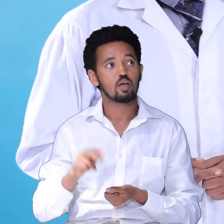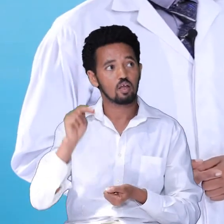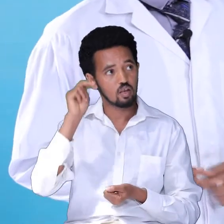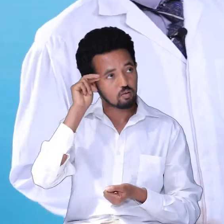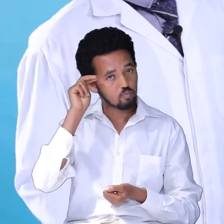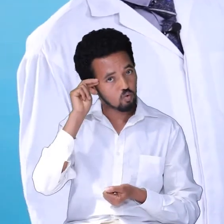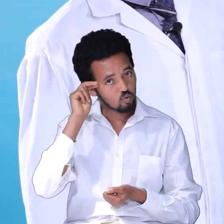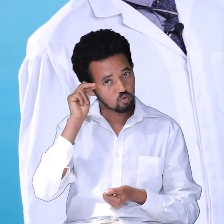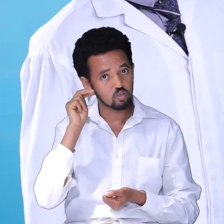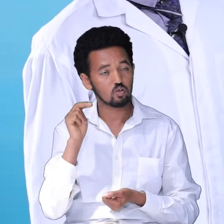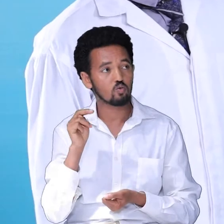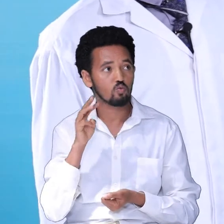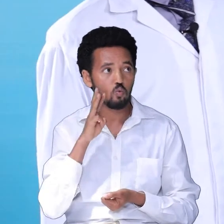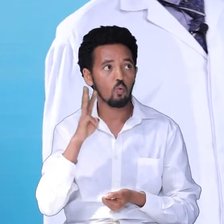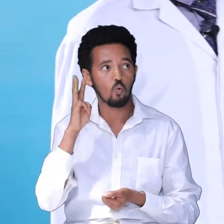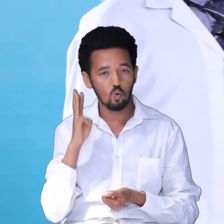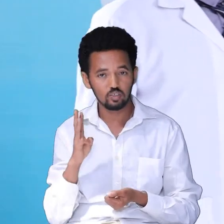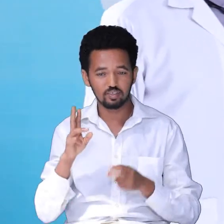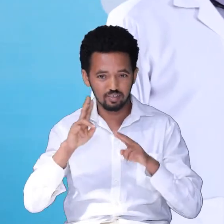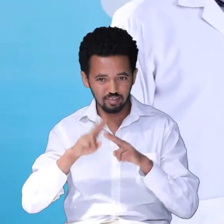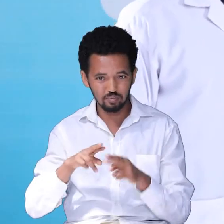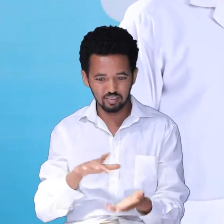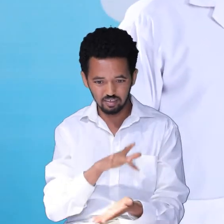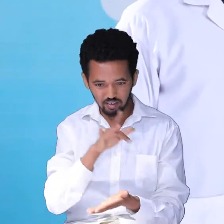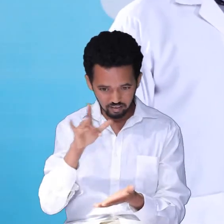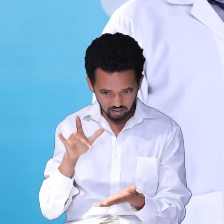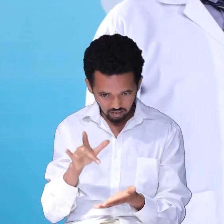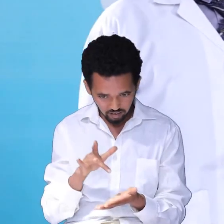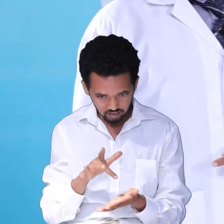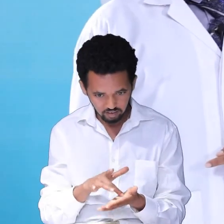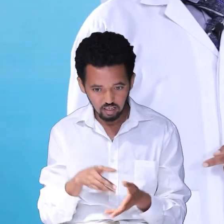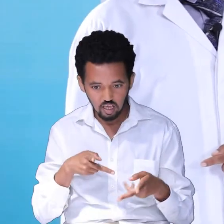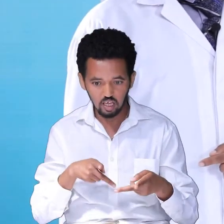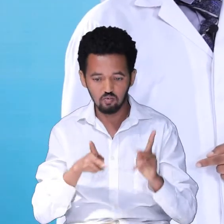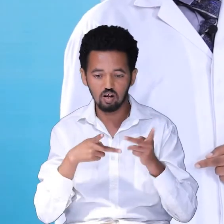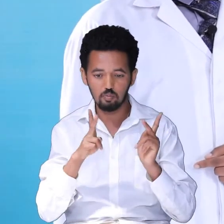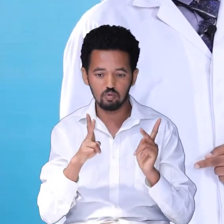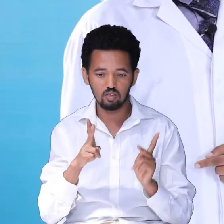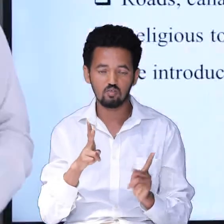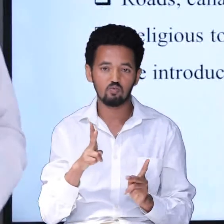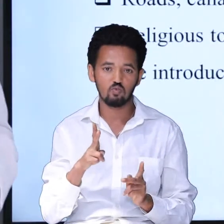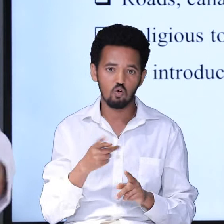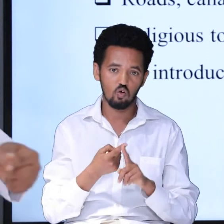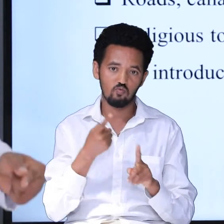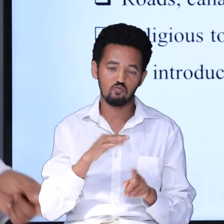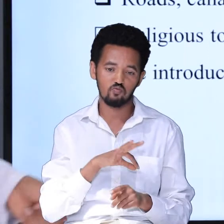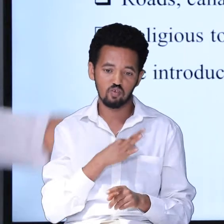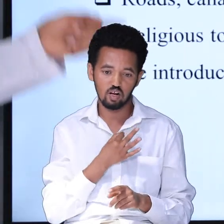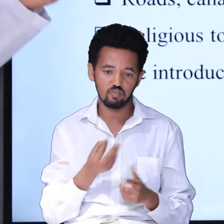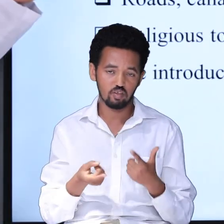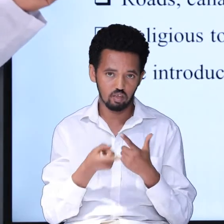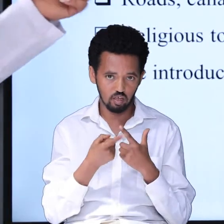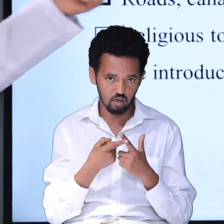Napoleon was he set up centralized, efficient government for France. Second